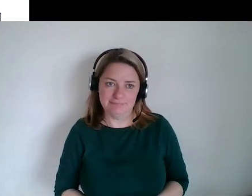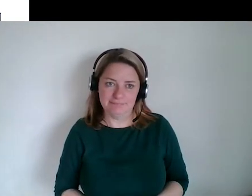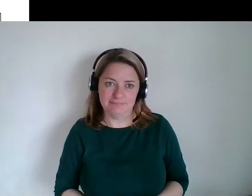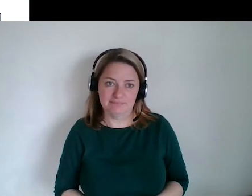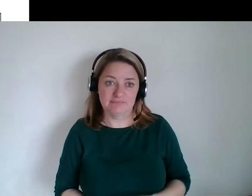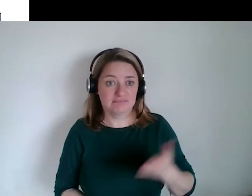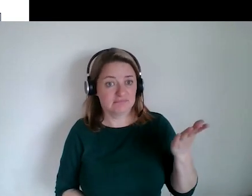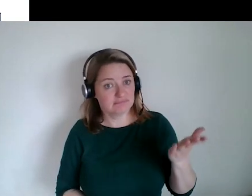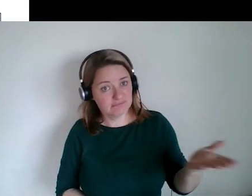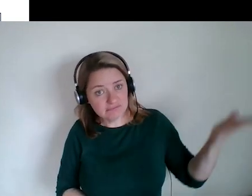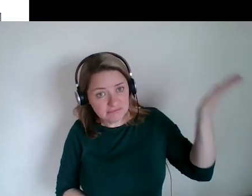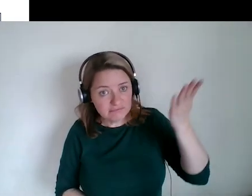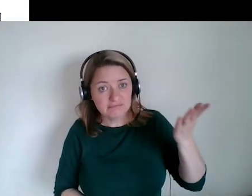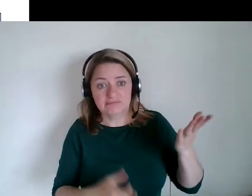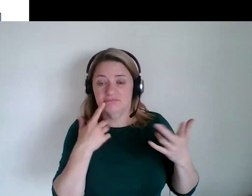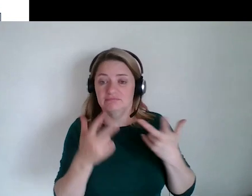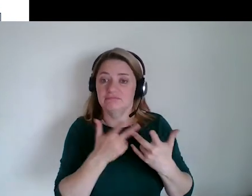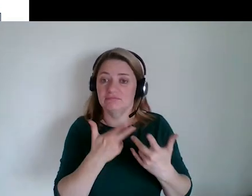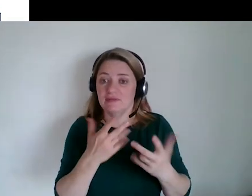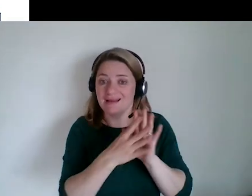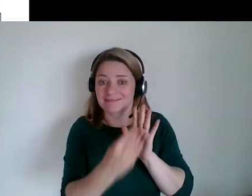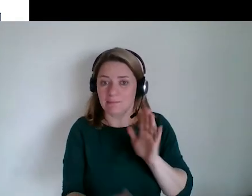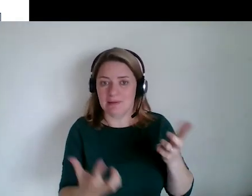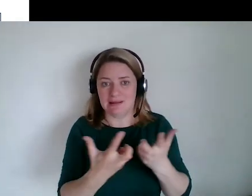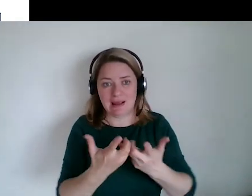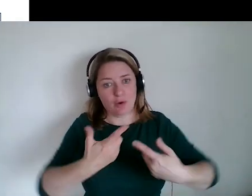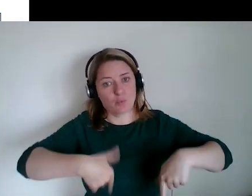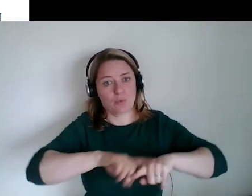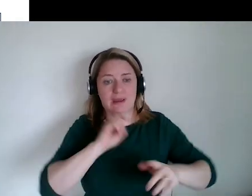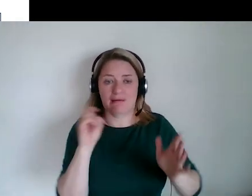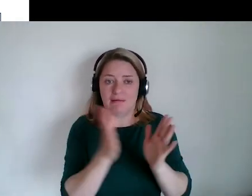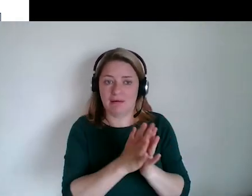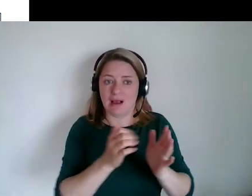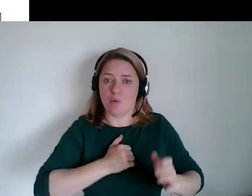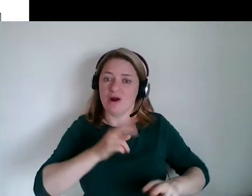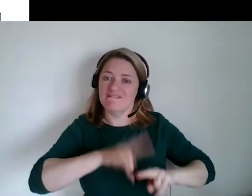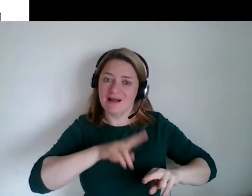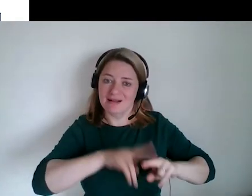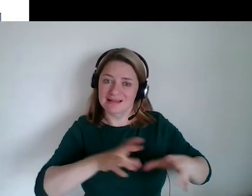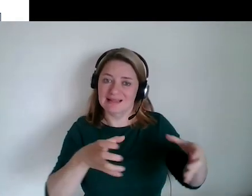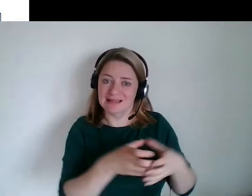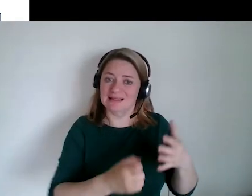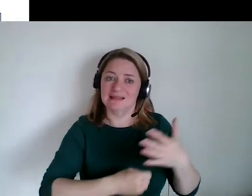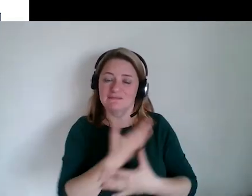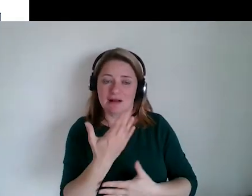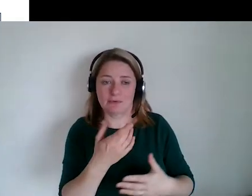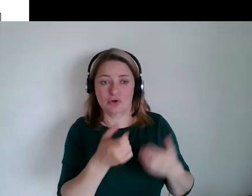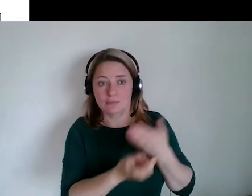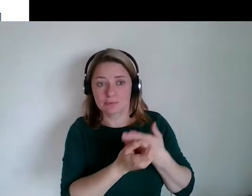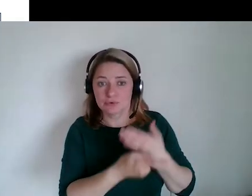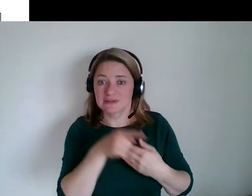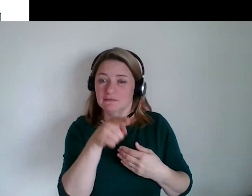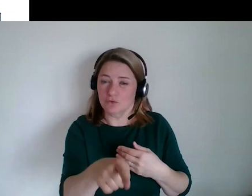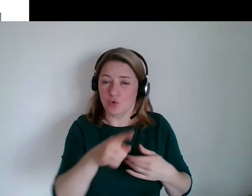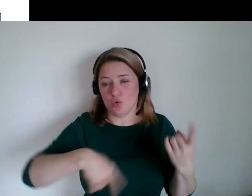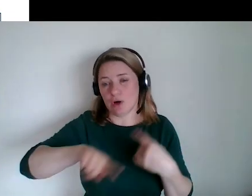And these are examples of the range of topics that were posted in our faculty development programme for new supervisors. Again, these